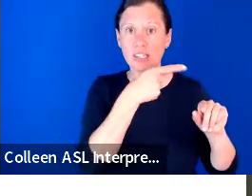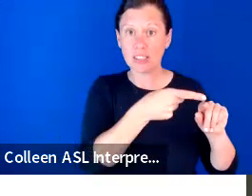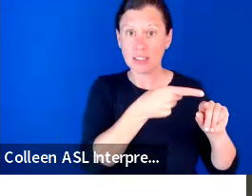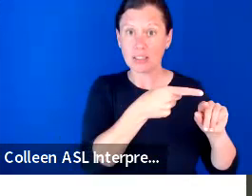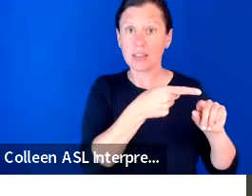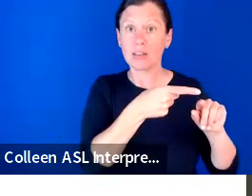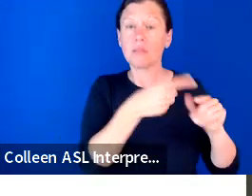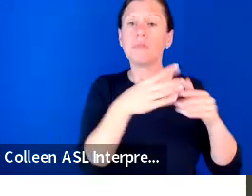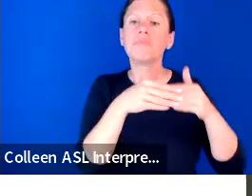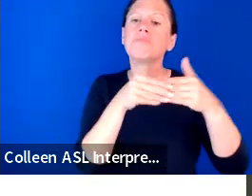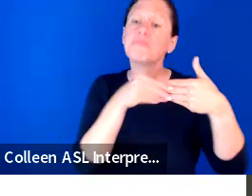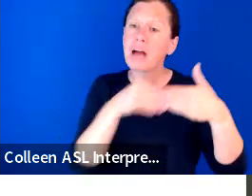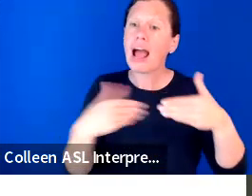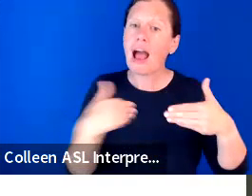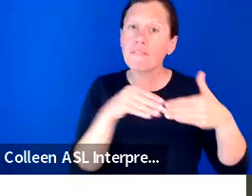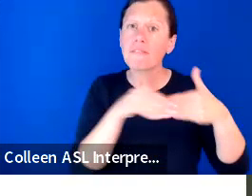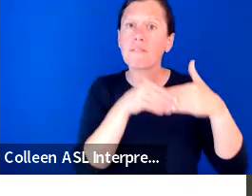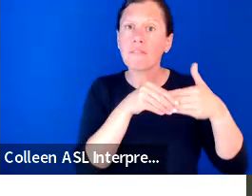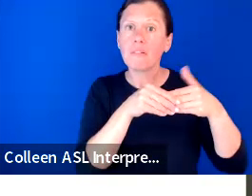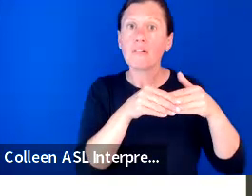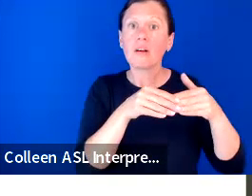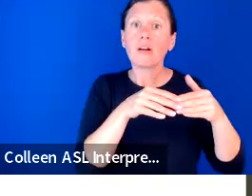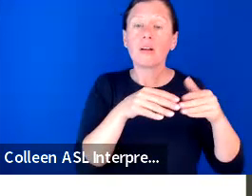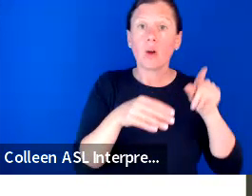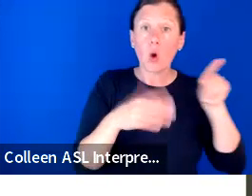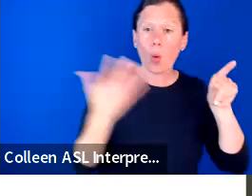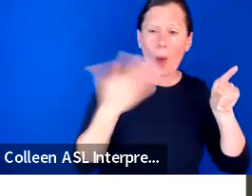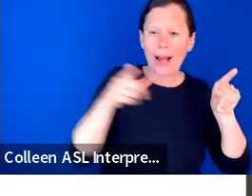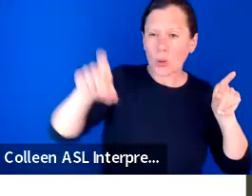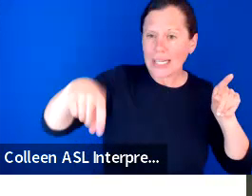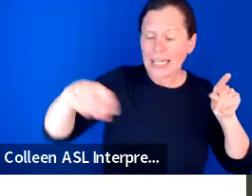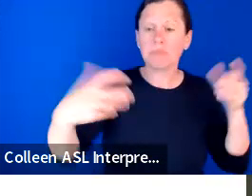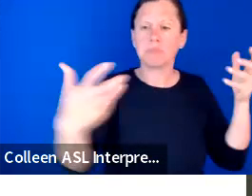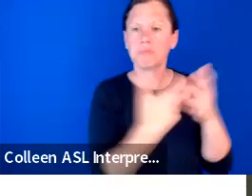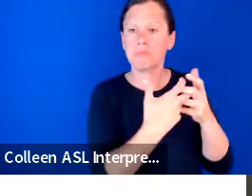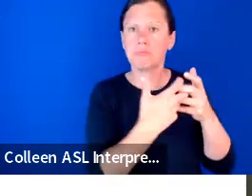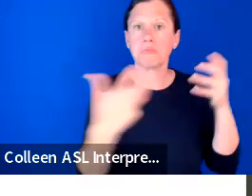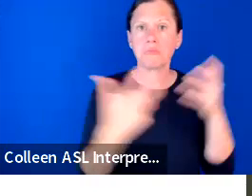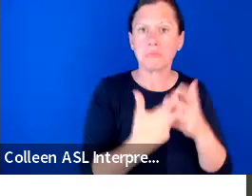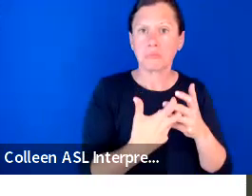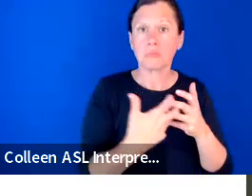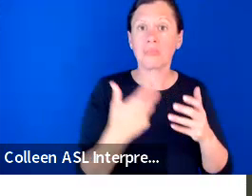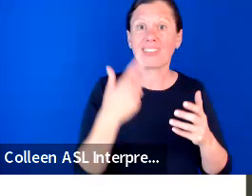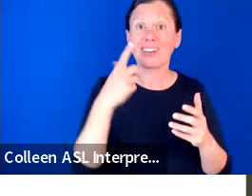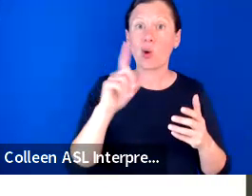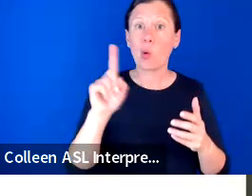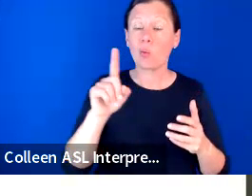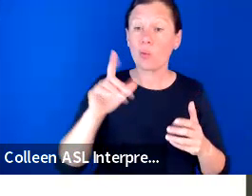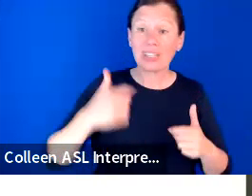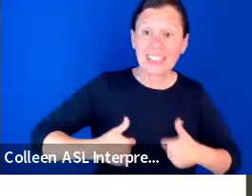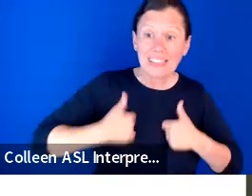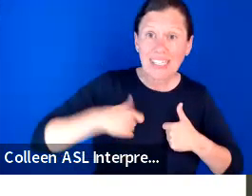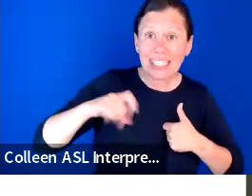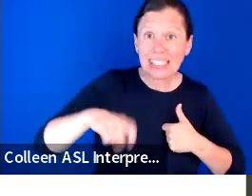needs. That could mean in-home or residential care, but it could also include things like home modifications to